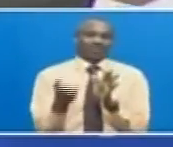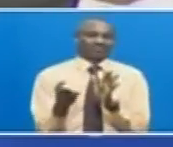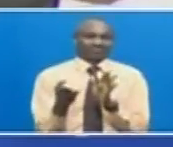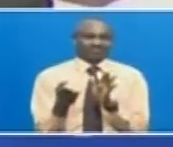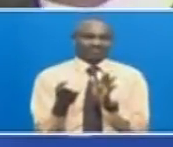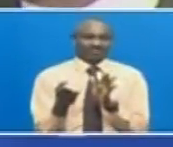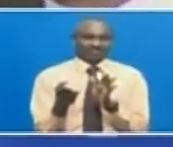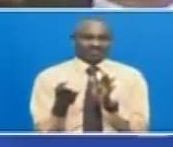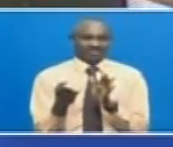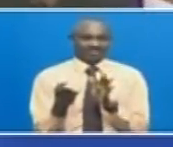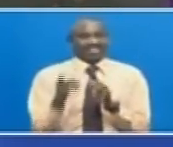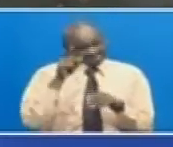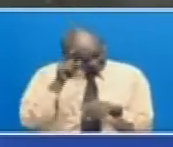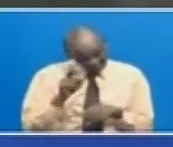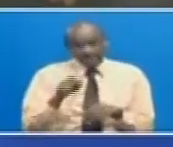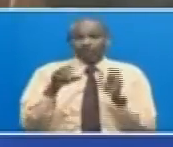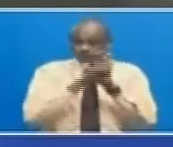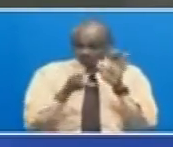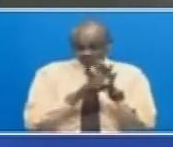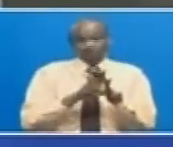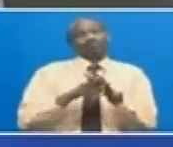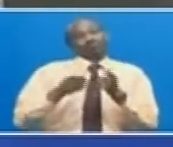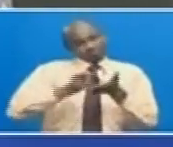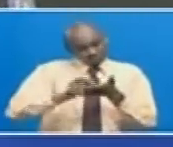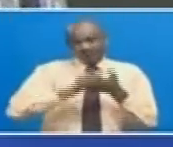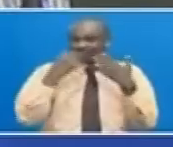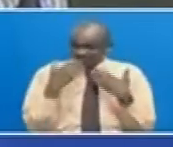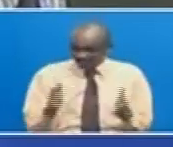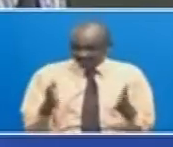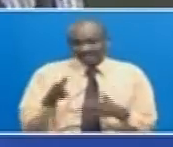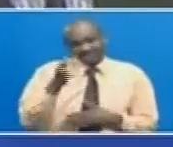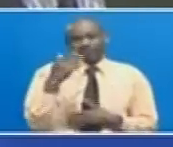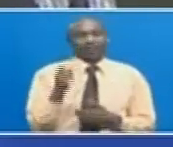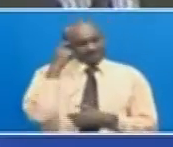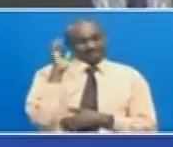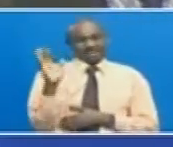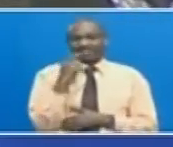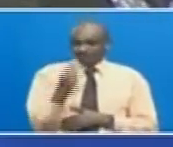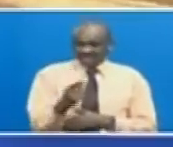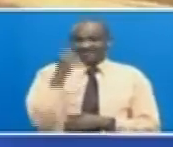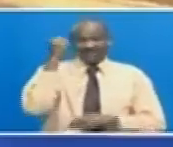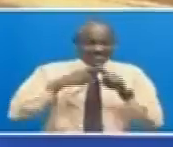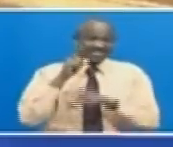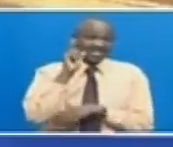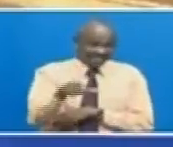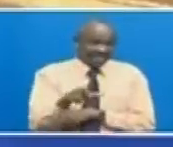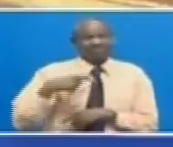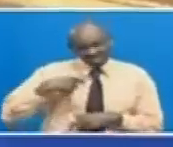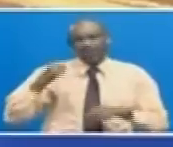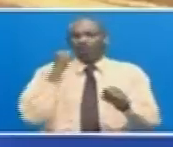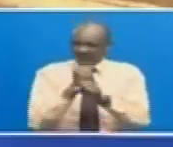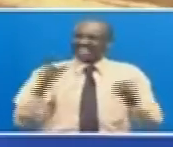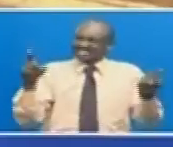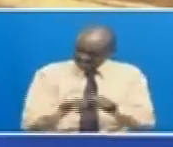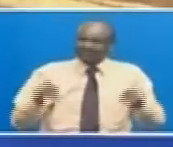He wasn't there when the new constitution was promulgated. Change was all that was in his mind. 5 years down the line, he's still doing what he has